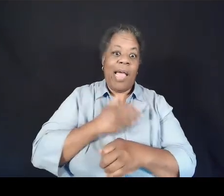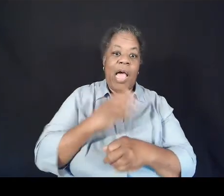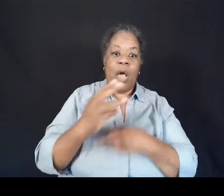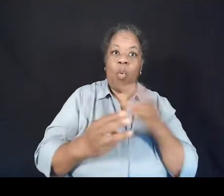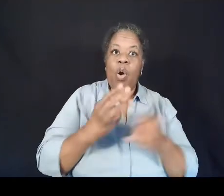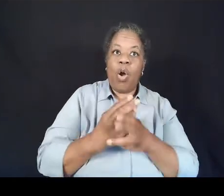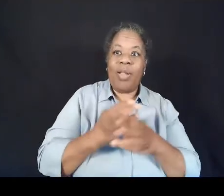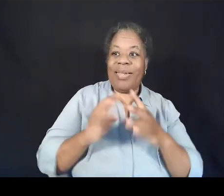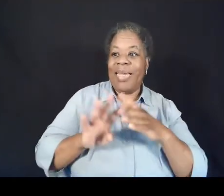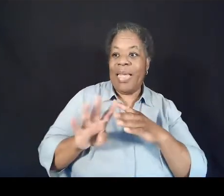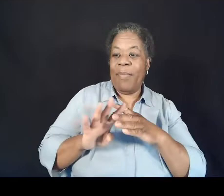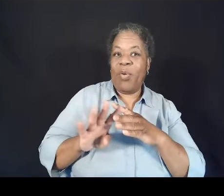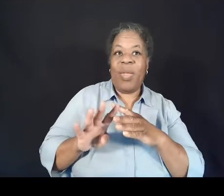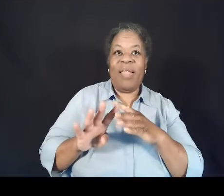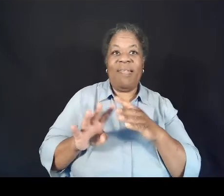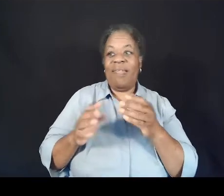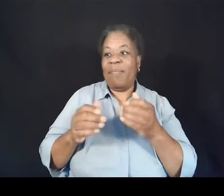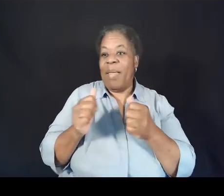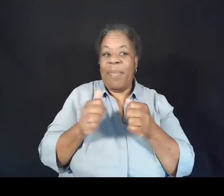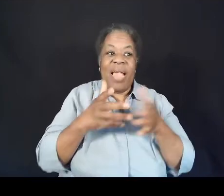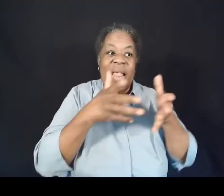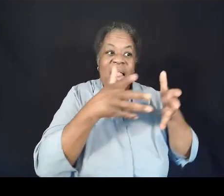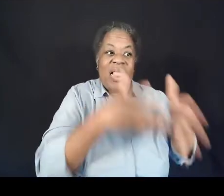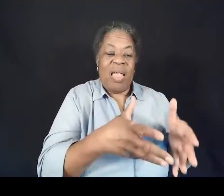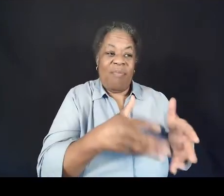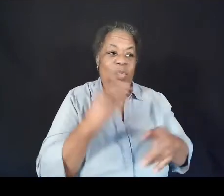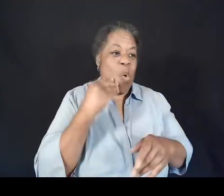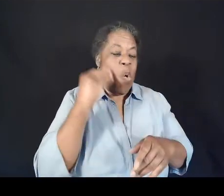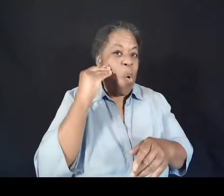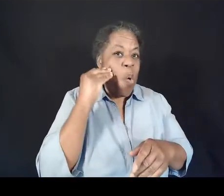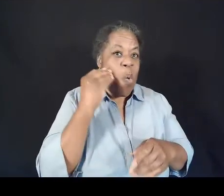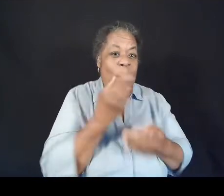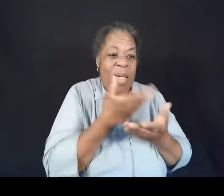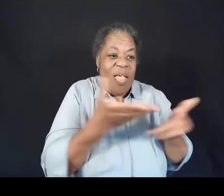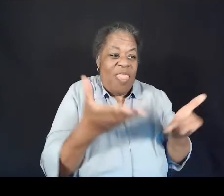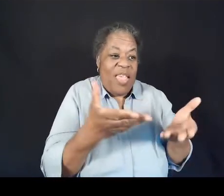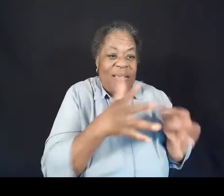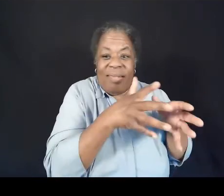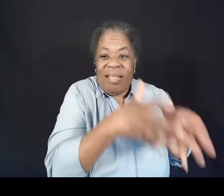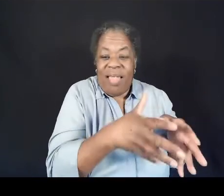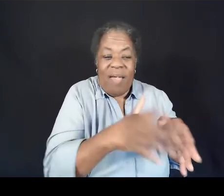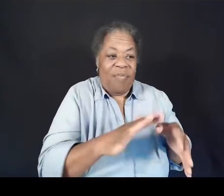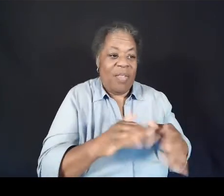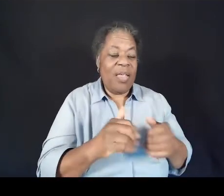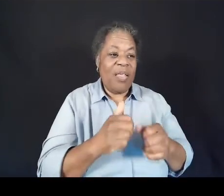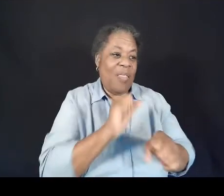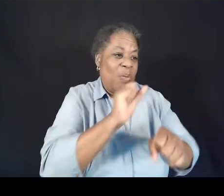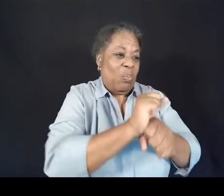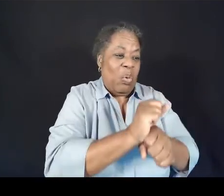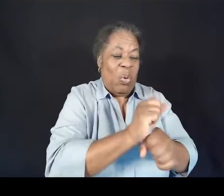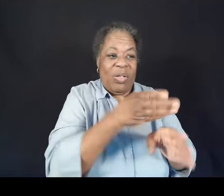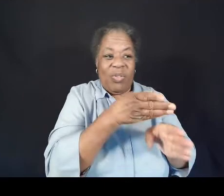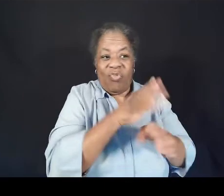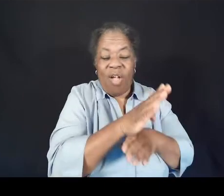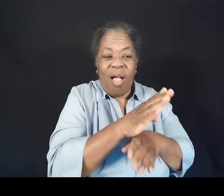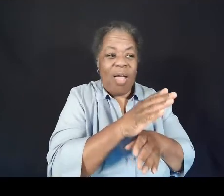they've likely left behind their homes and possessions and maybe even their livelihoods when they ran for their